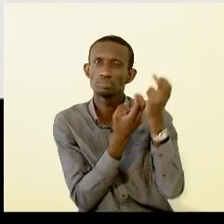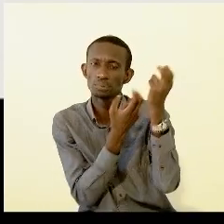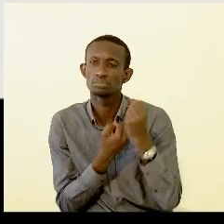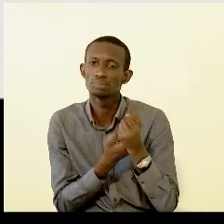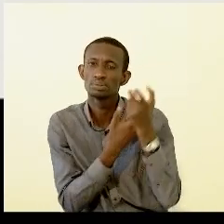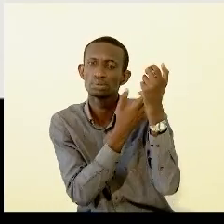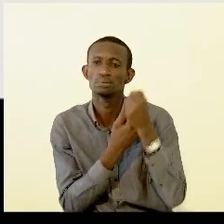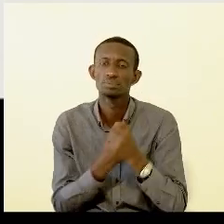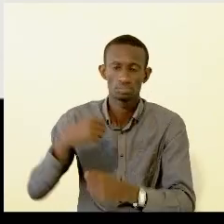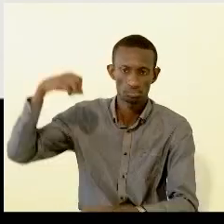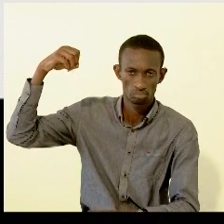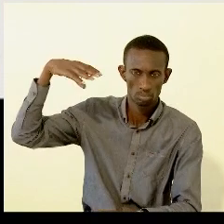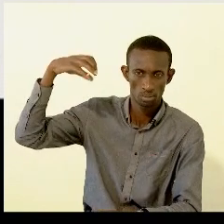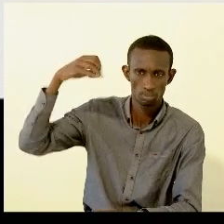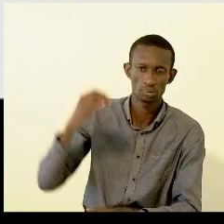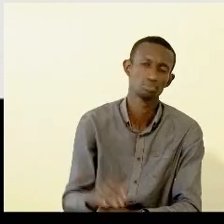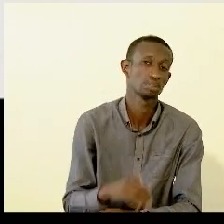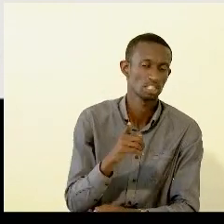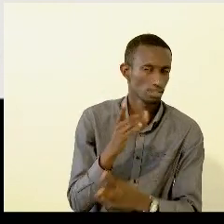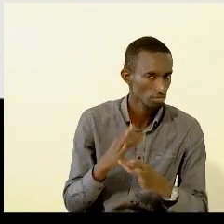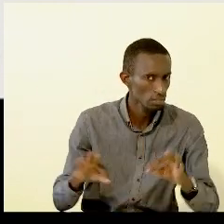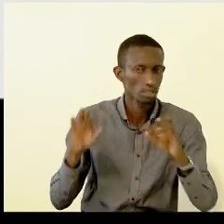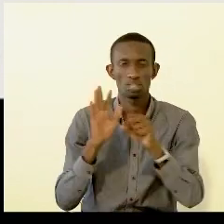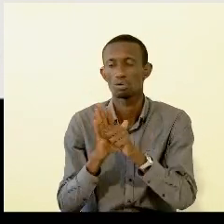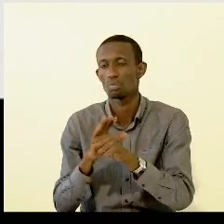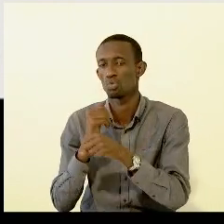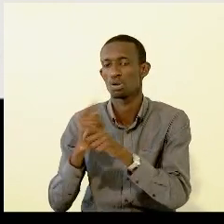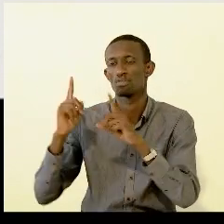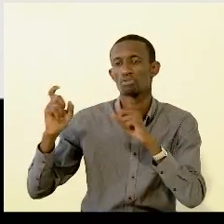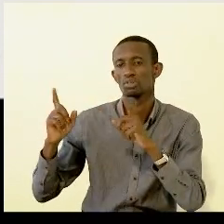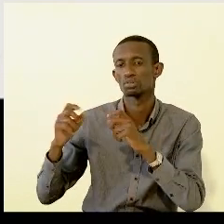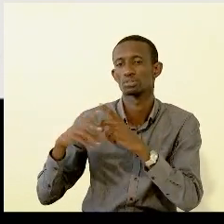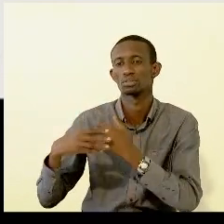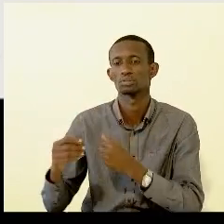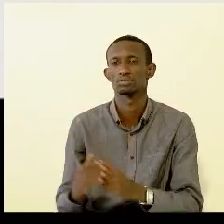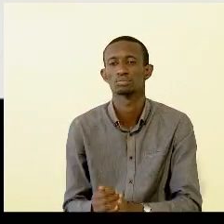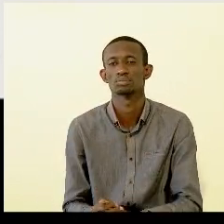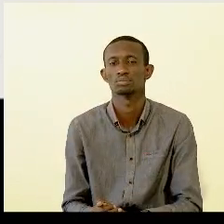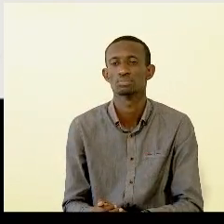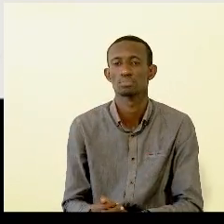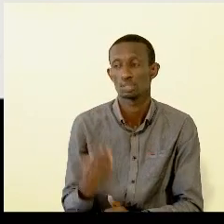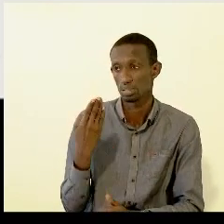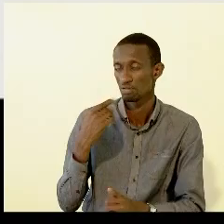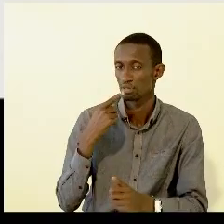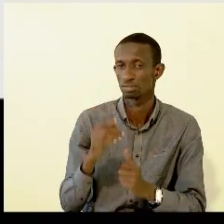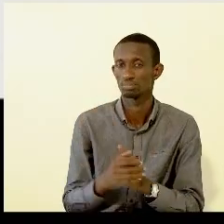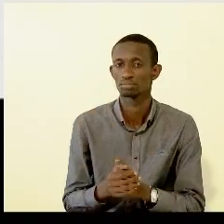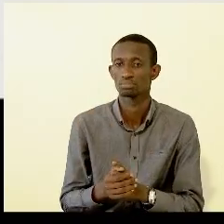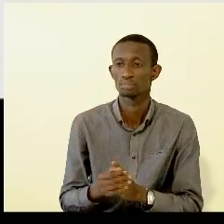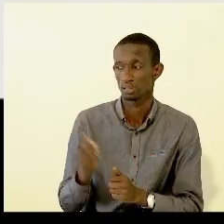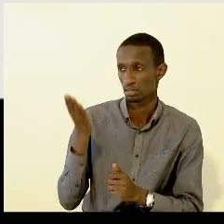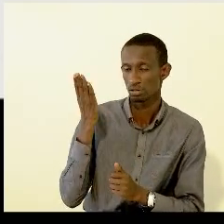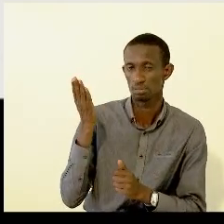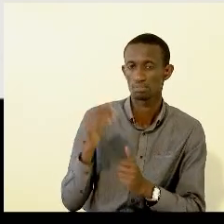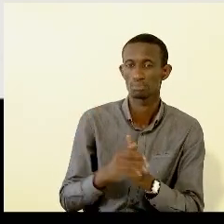is very important in the process of photosynthesis. Dear students, we can even say that these